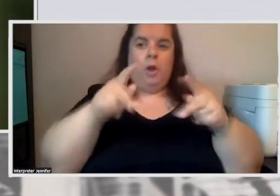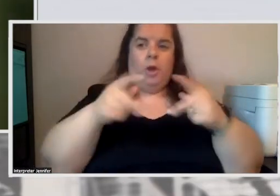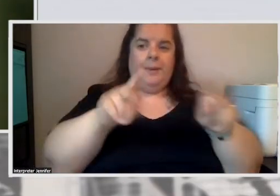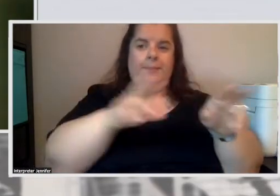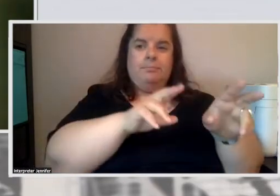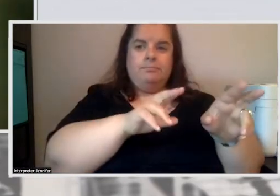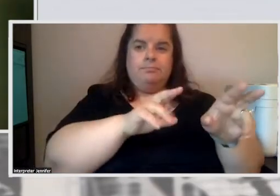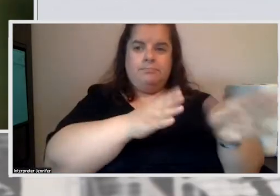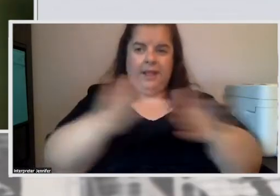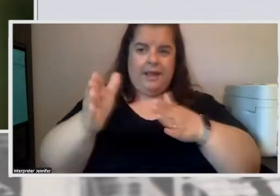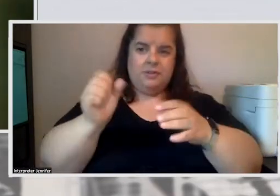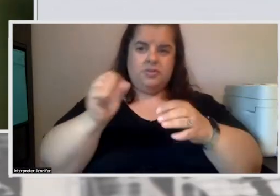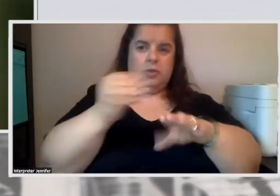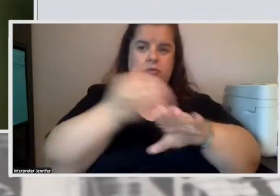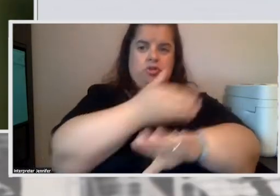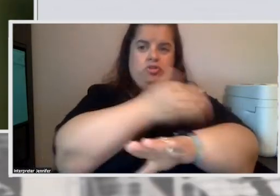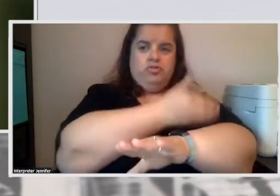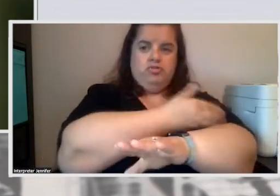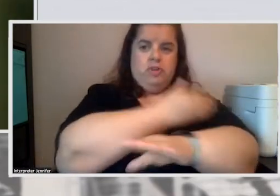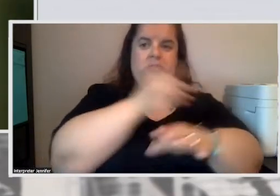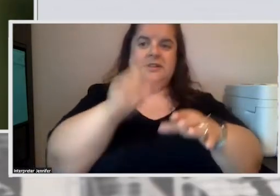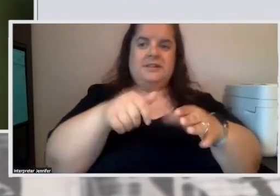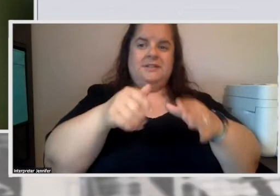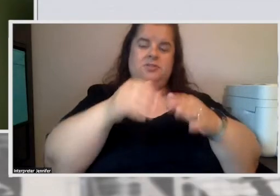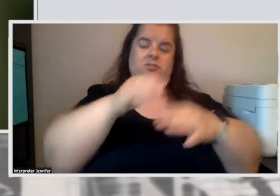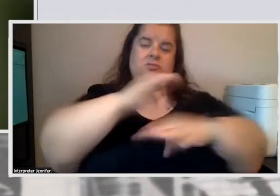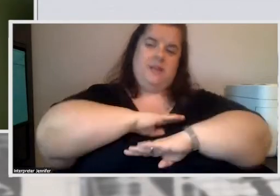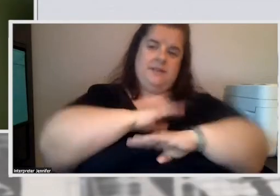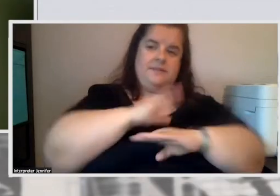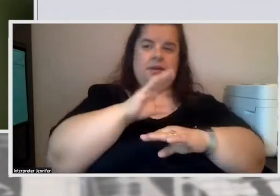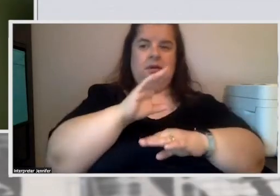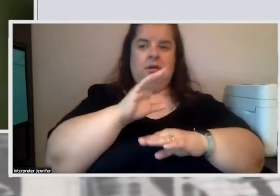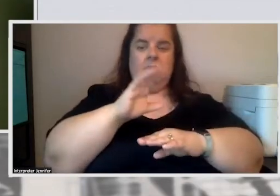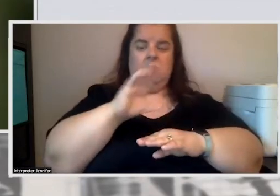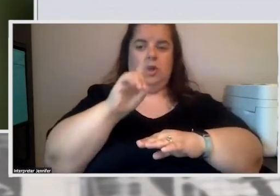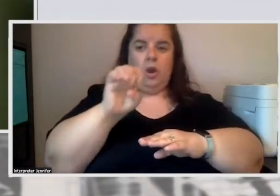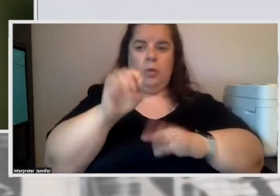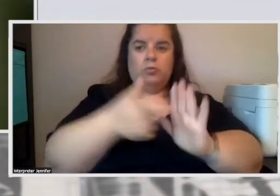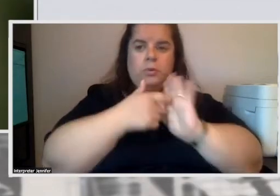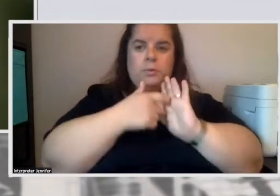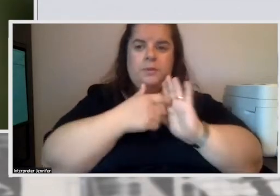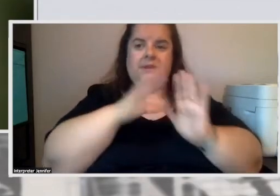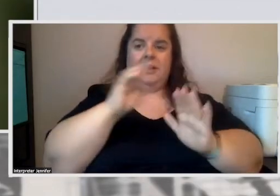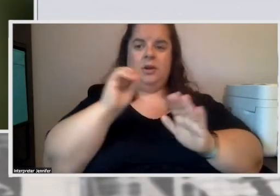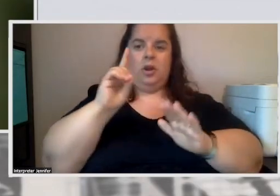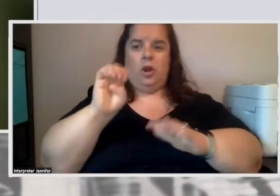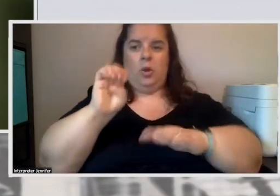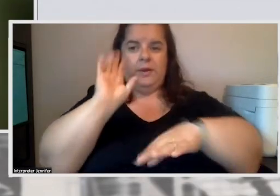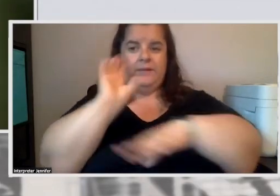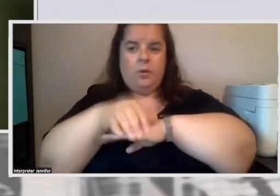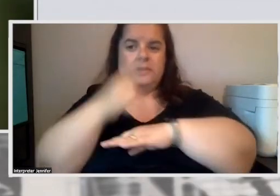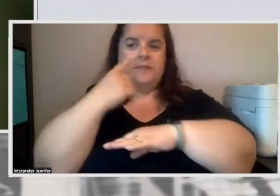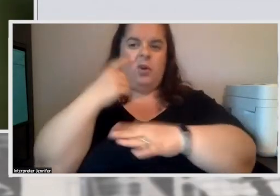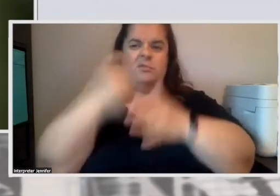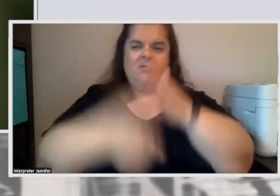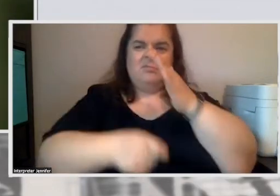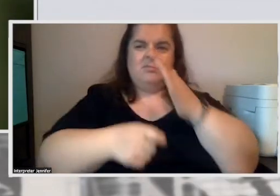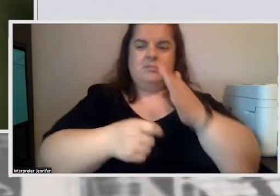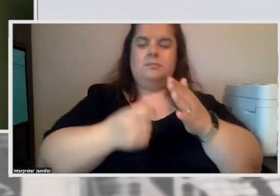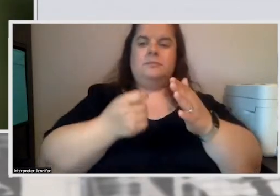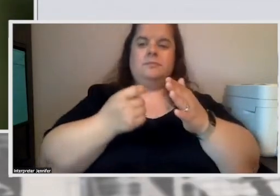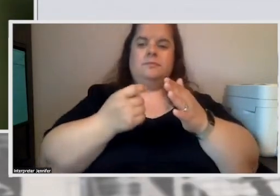in the city meets construction code requirements, and robust code enforcement operations to issue citations and gain compliance